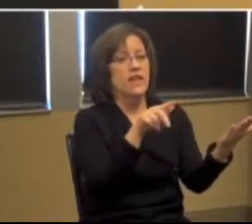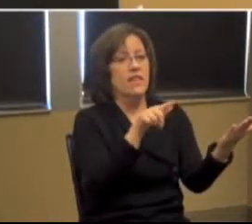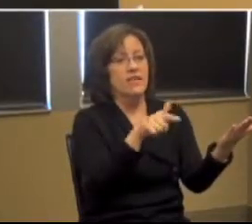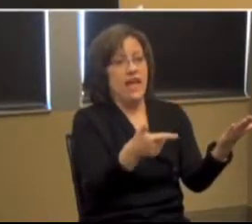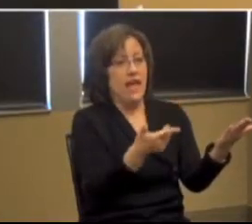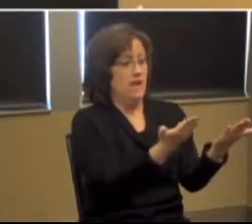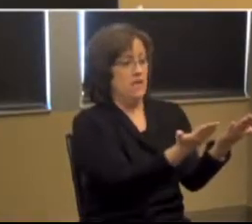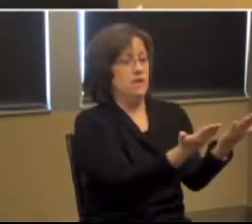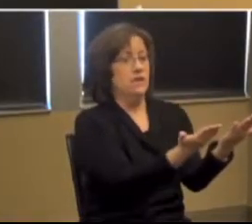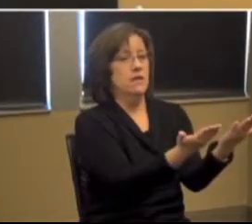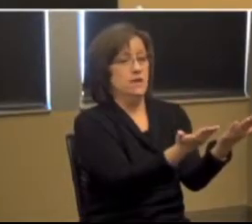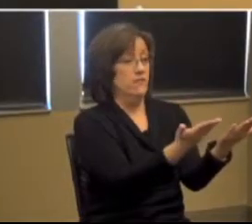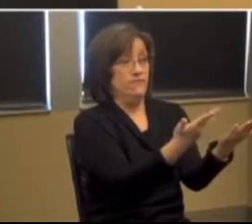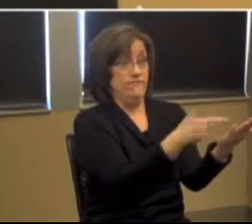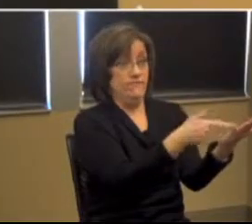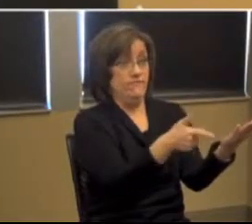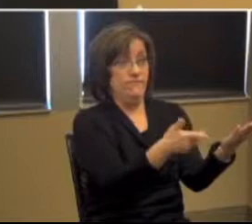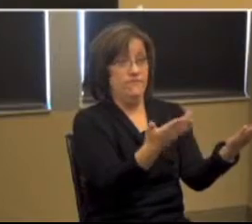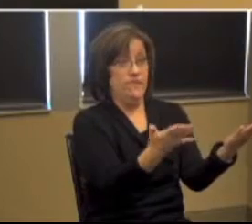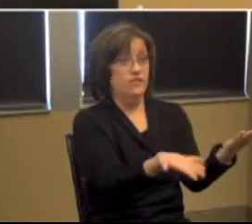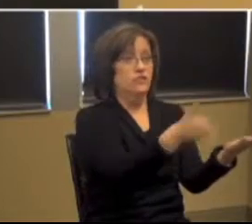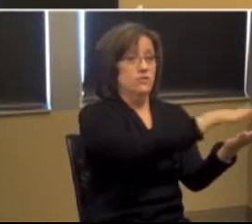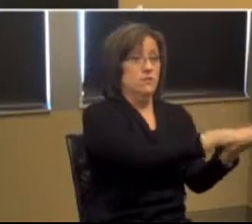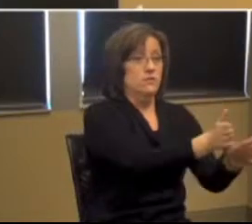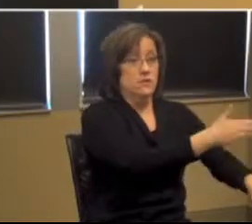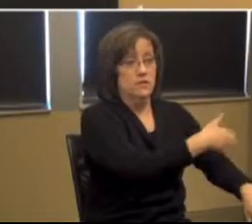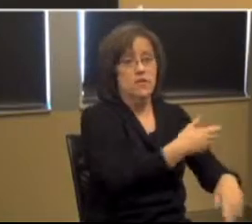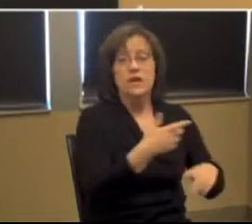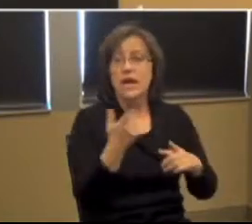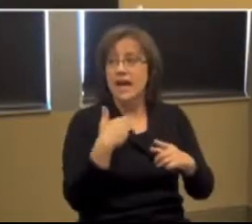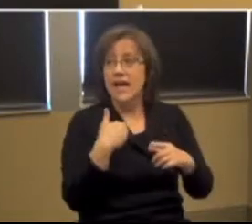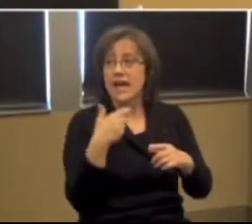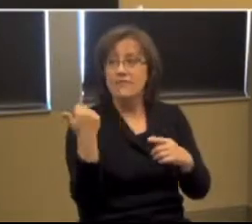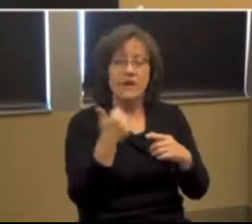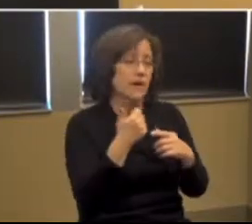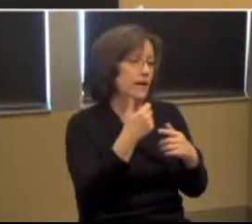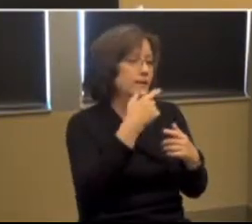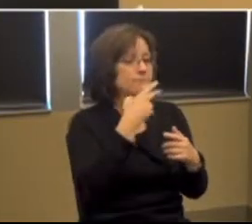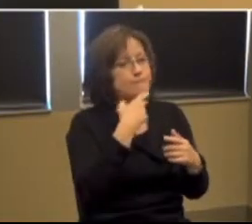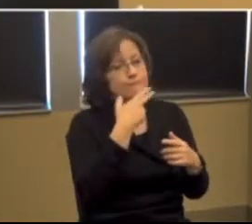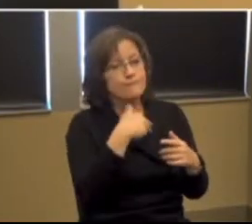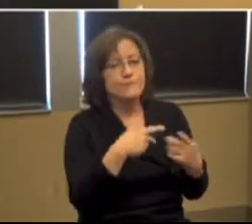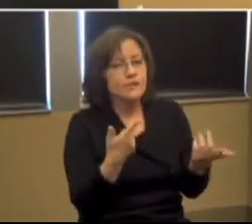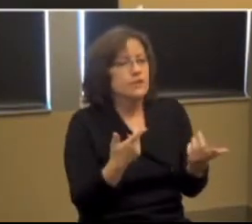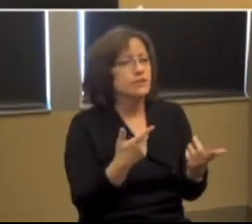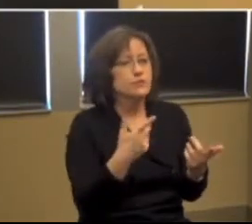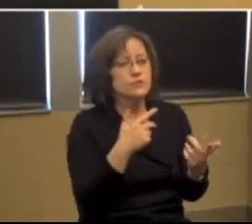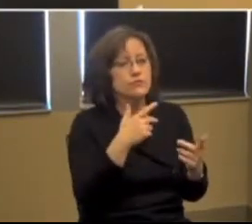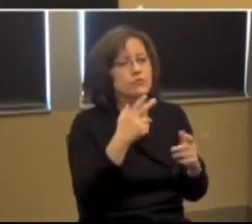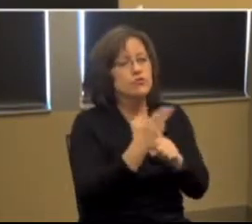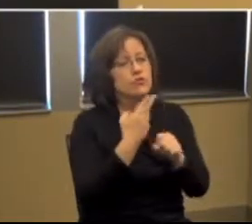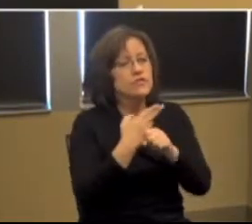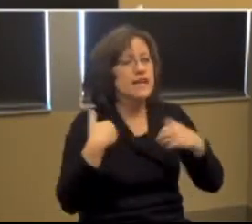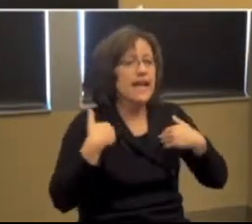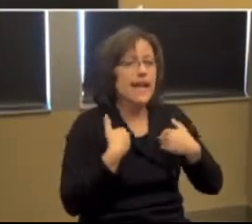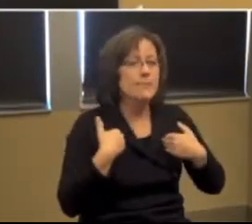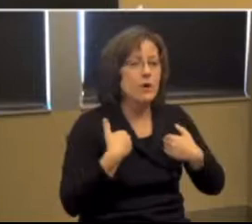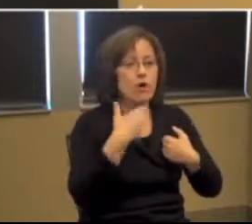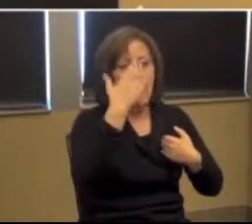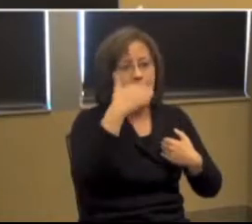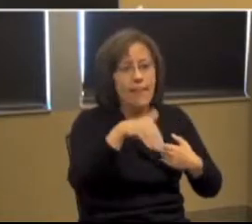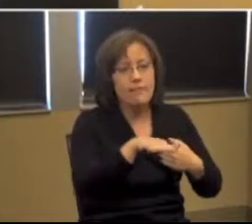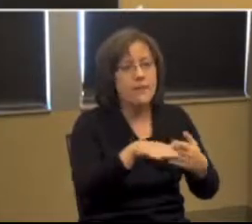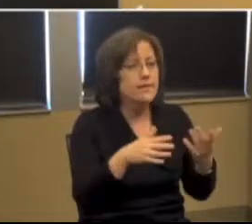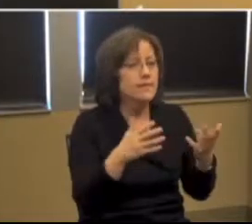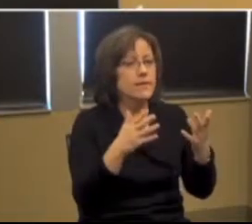elephant. Manila elephants, I love them. folder, funny. envelope, no.